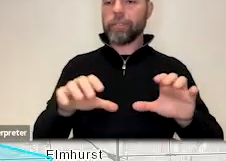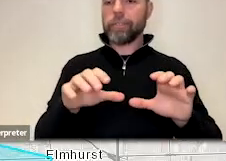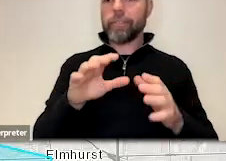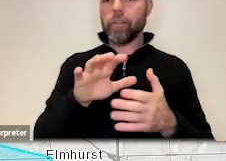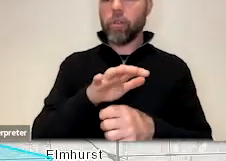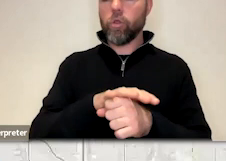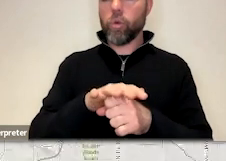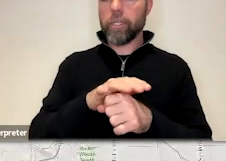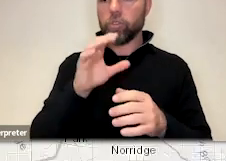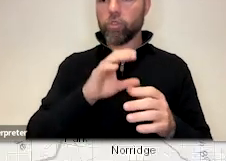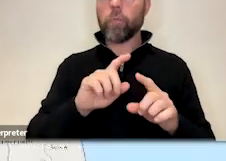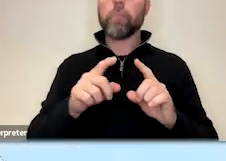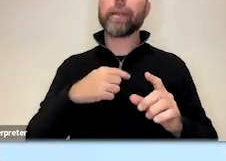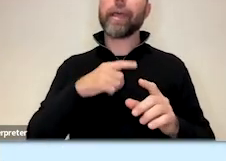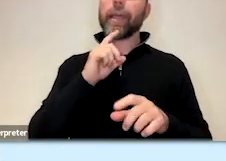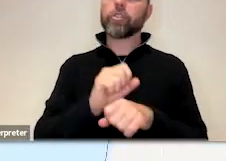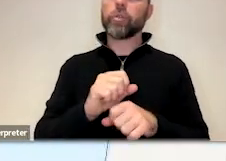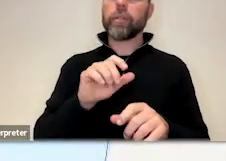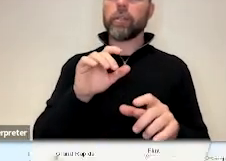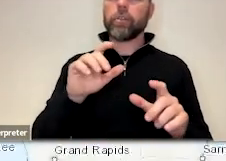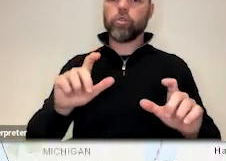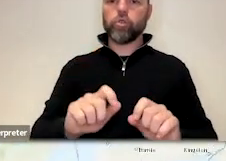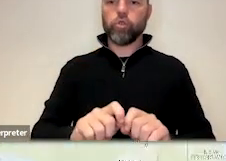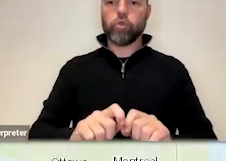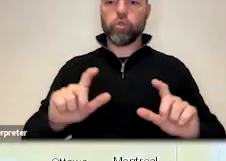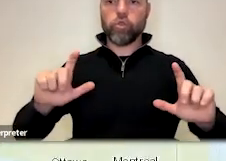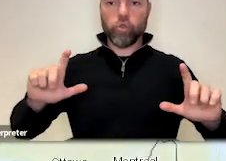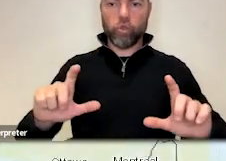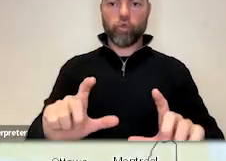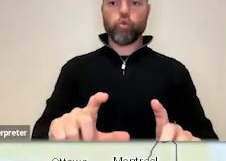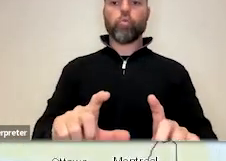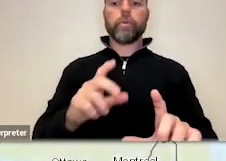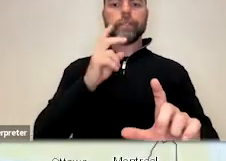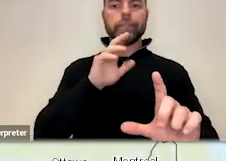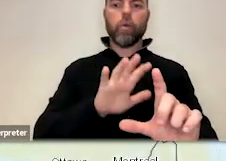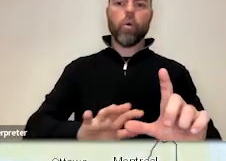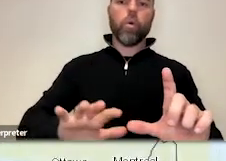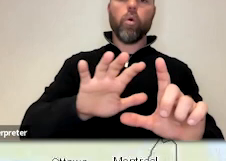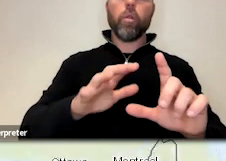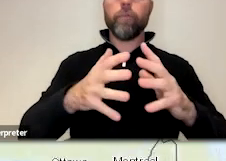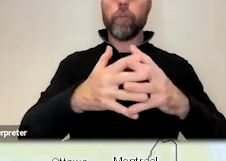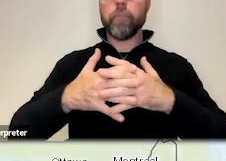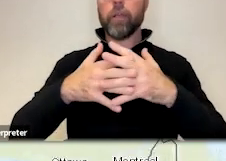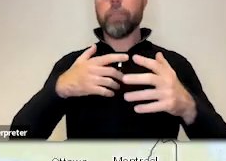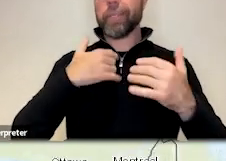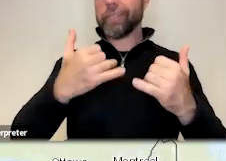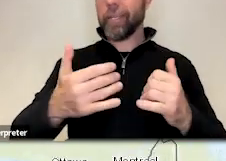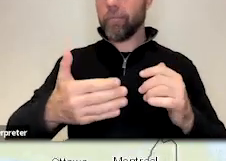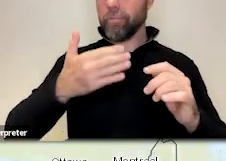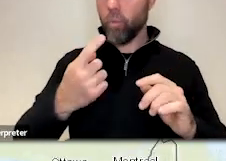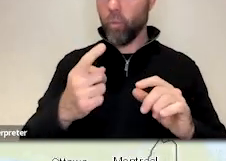going to actually grab my map and I'm just going to zoom out to the entire United States because I'm zoomed in on one grid cell right